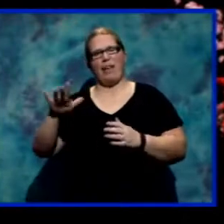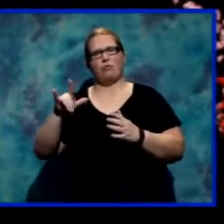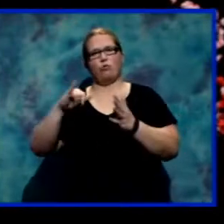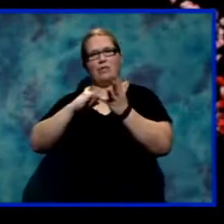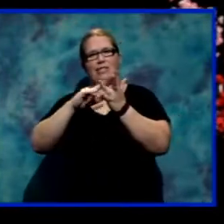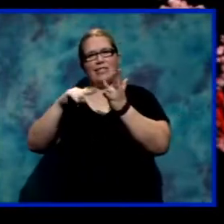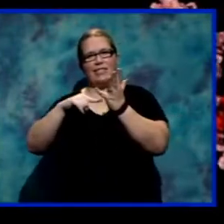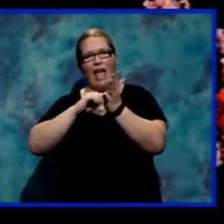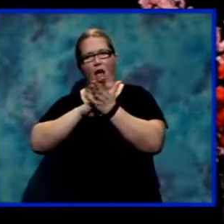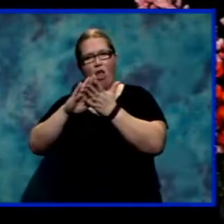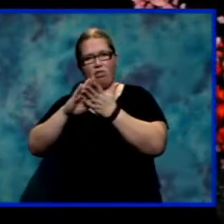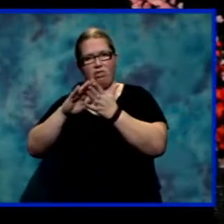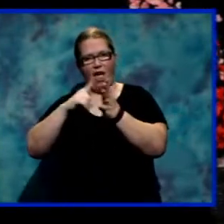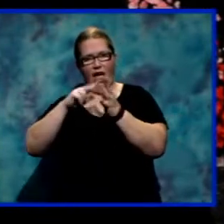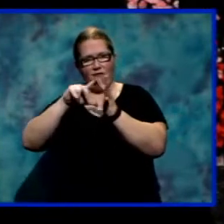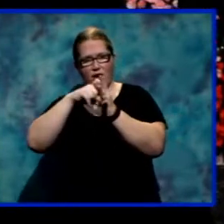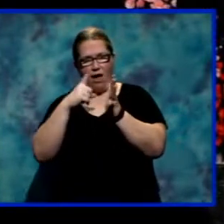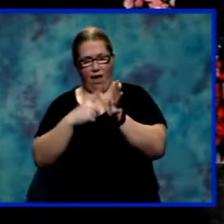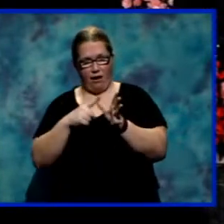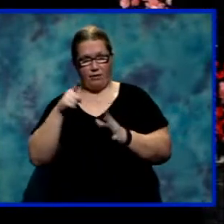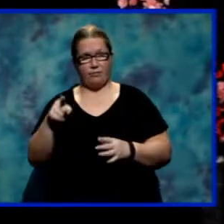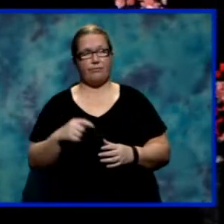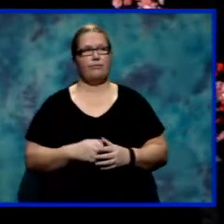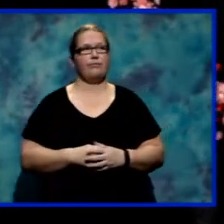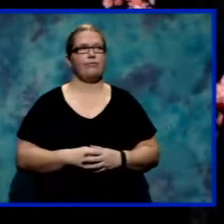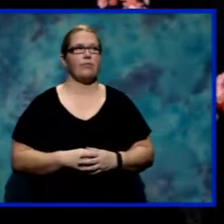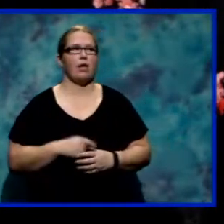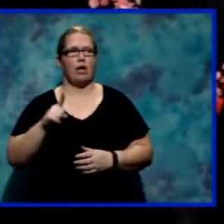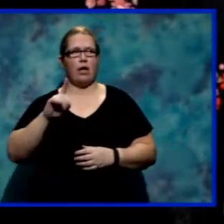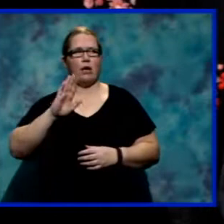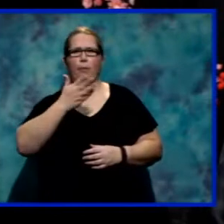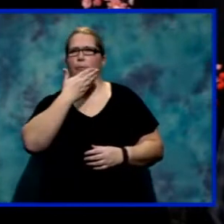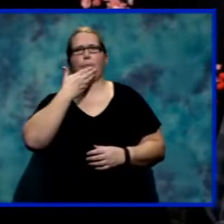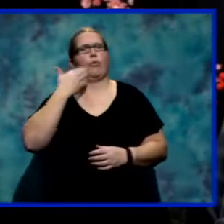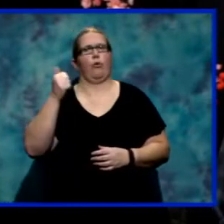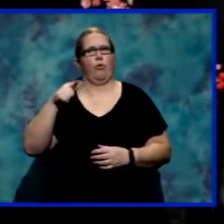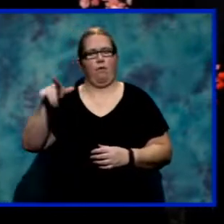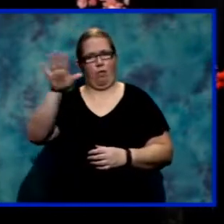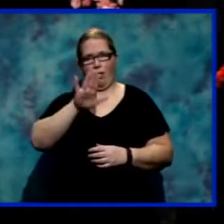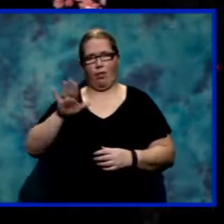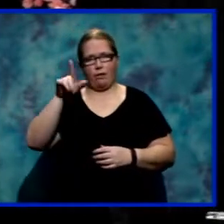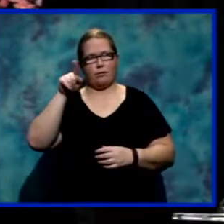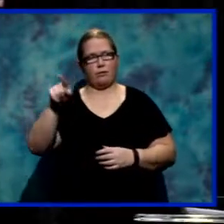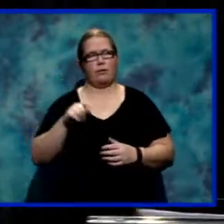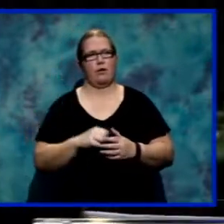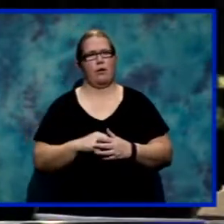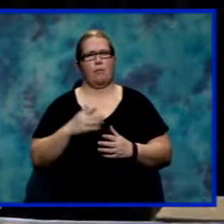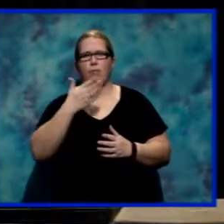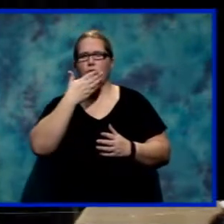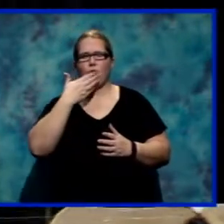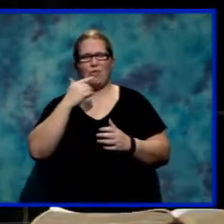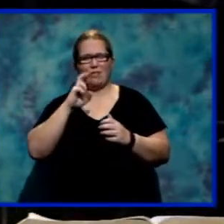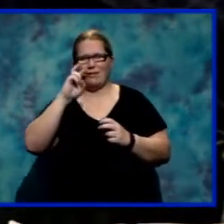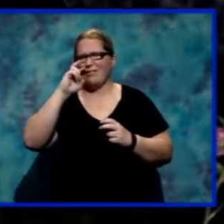and I've seen the Zulus, one of the most handsome, beautiful races on the planet. Beautiful, dark,